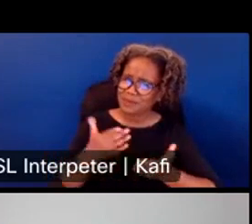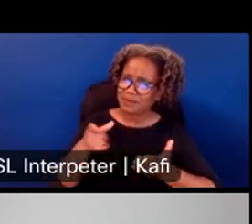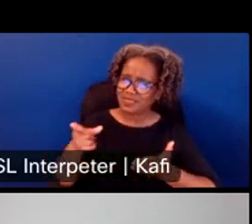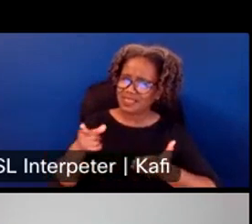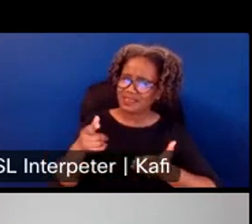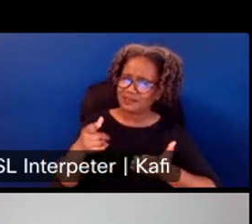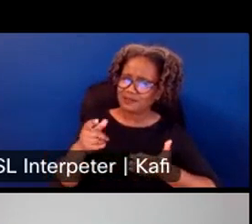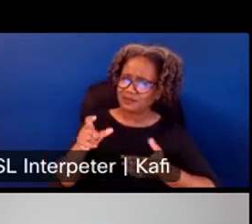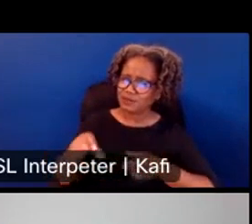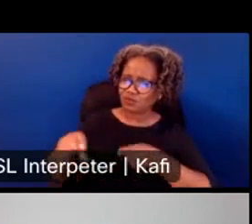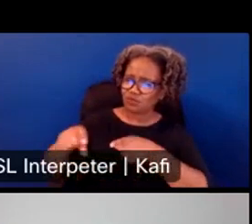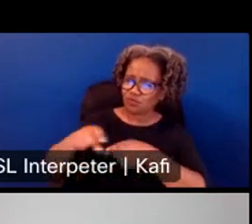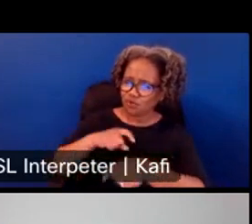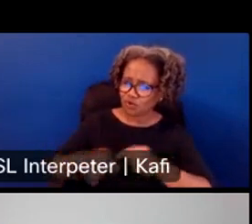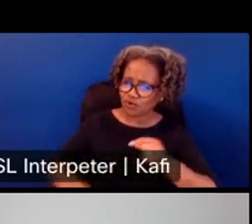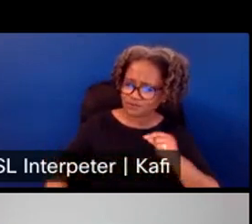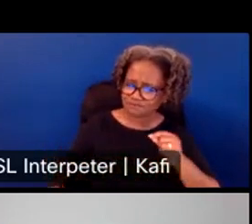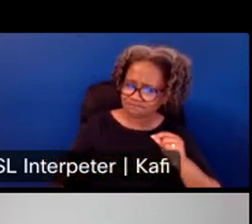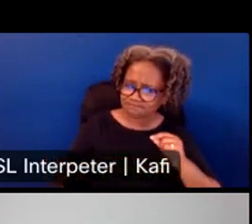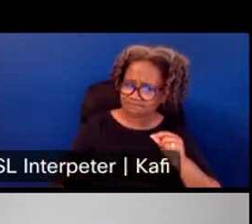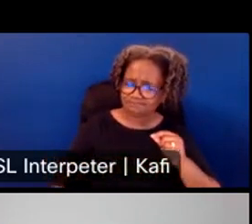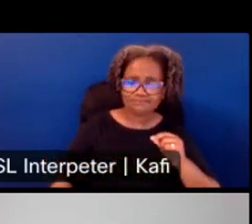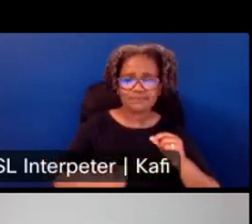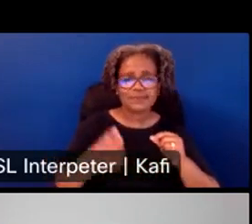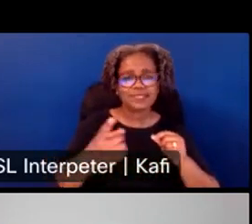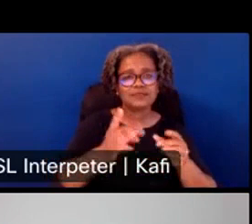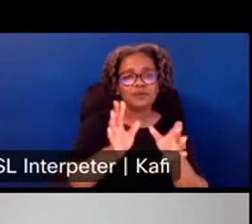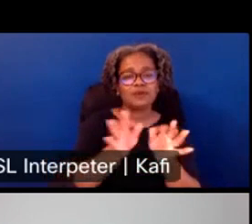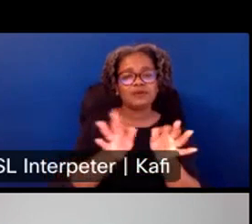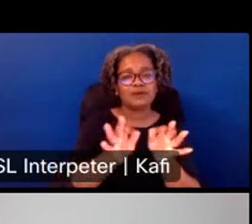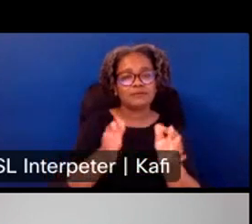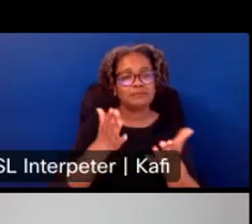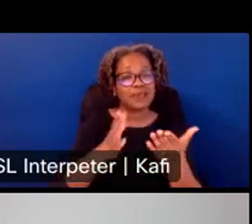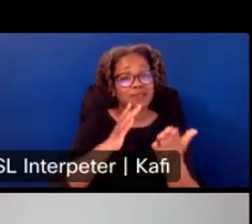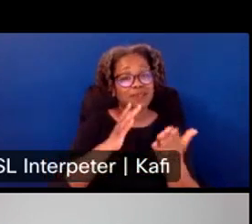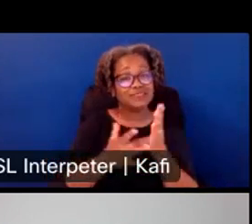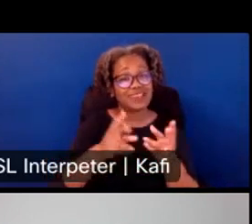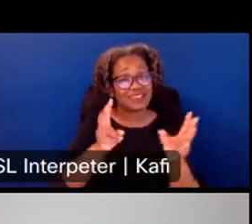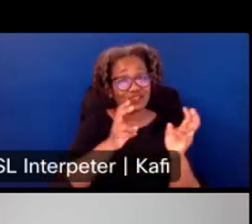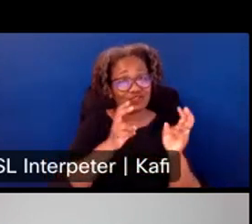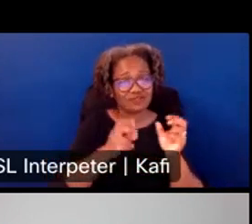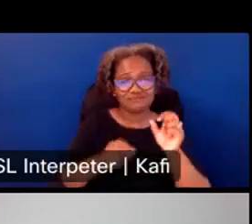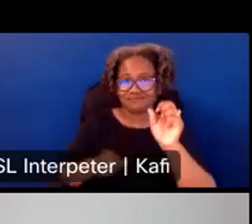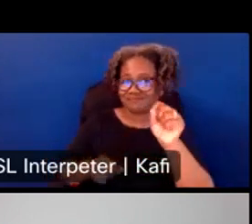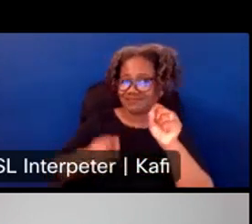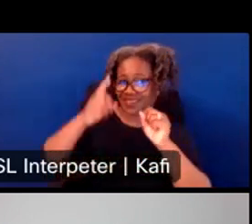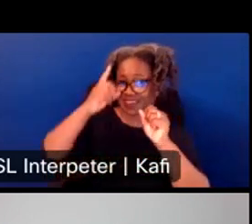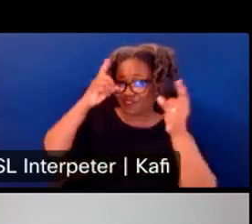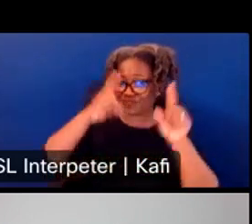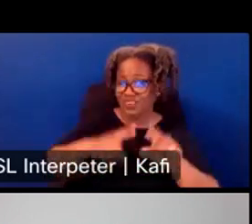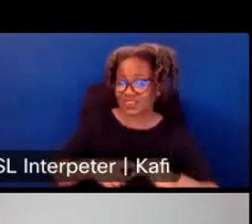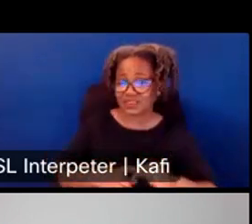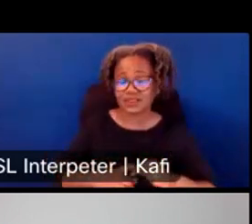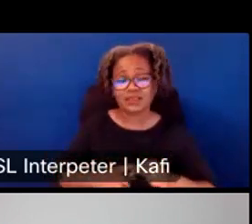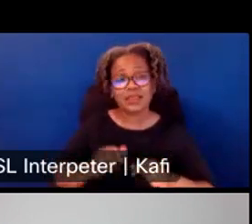Yeah, that's what we think is happening. Any stories, anyone else? I don't